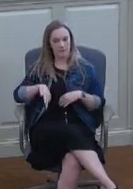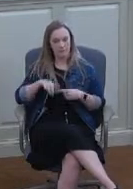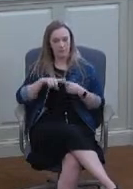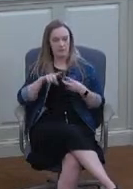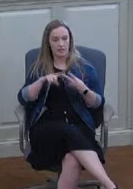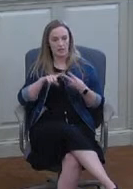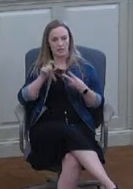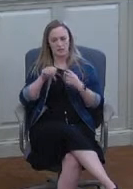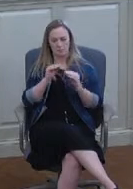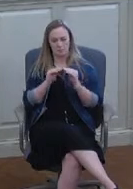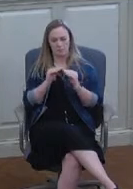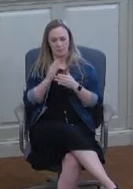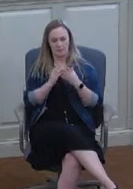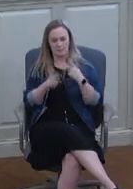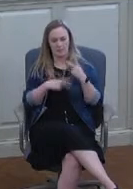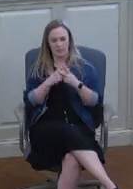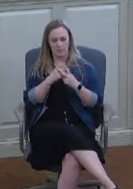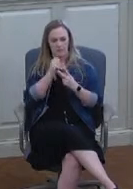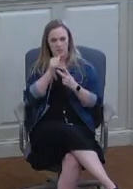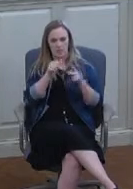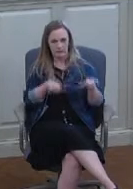correct an inconsistency, or